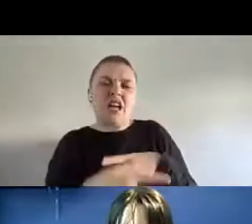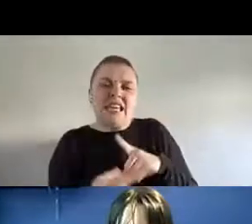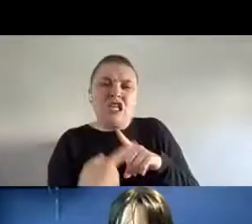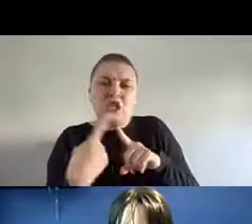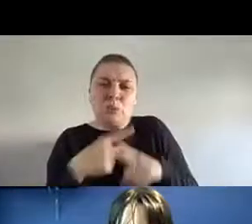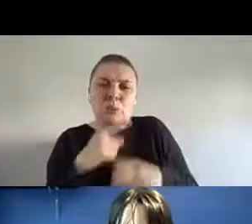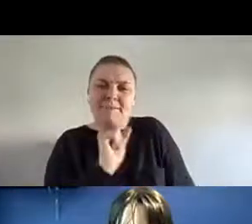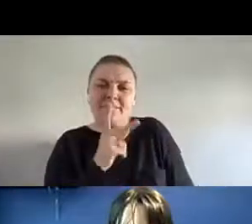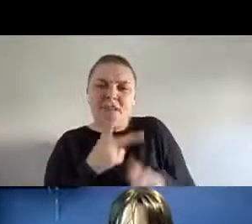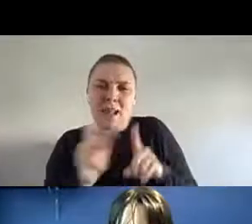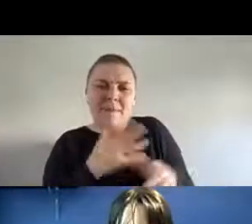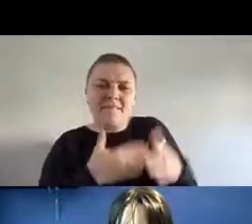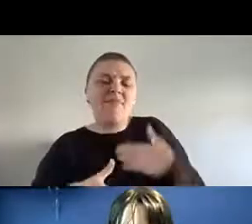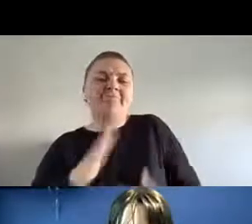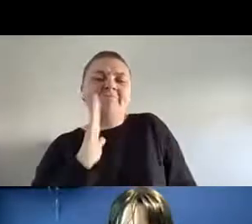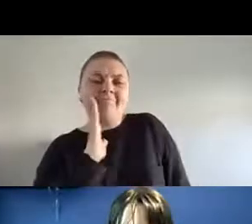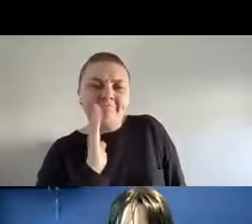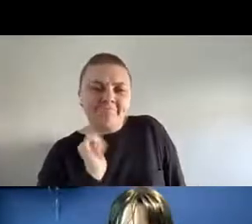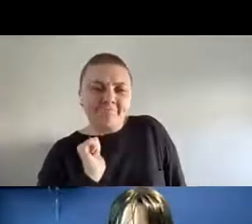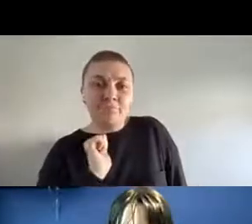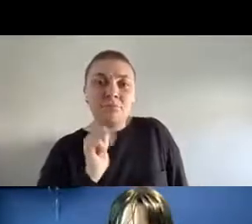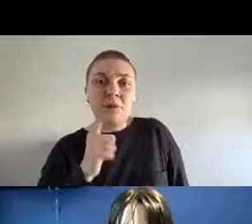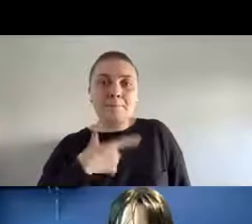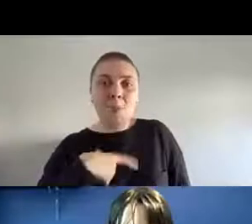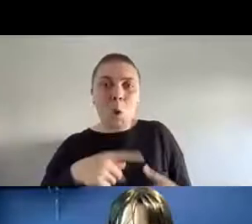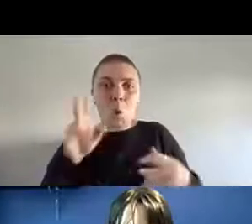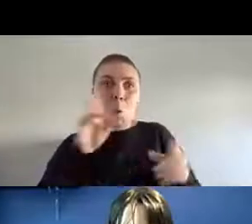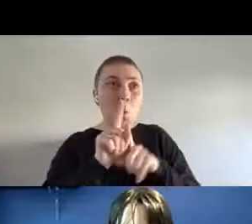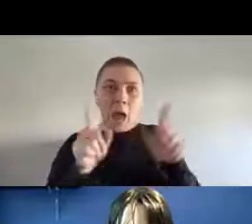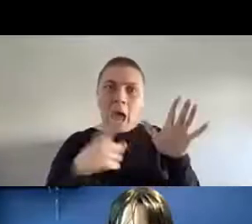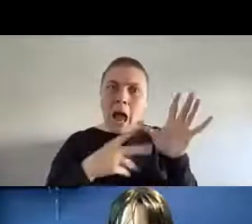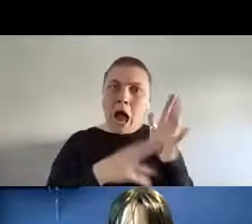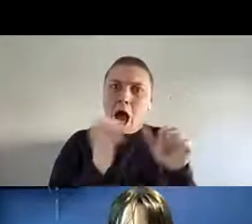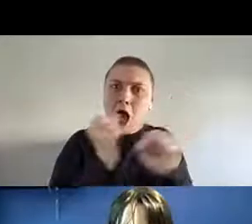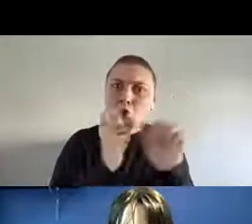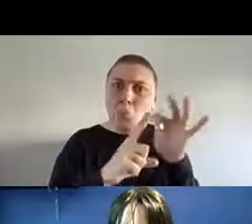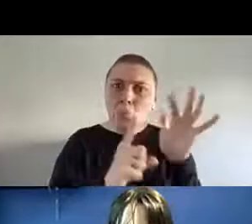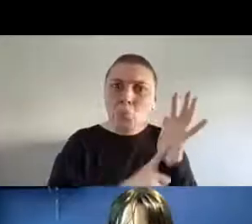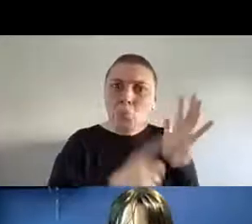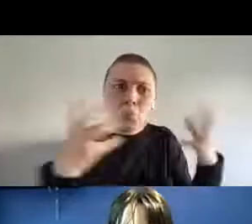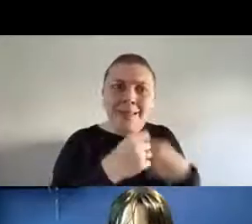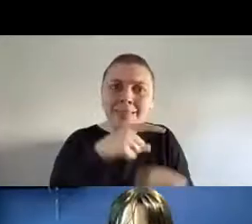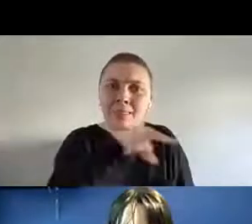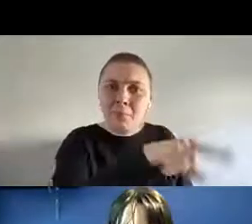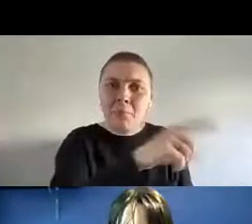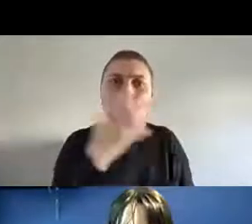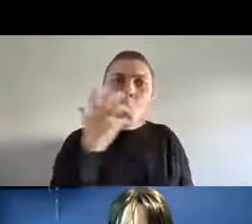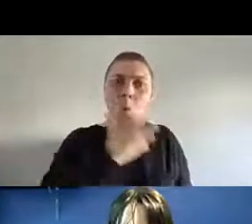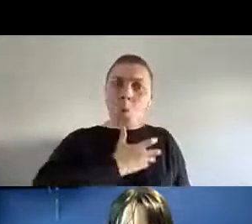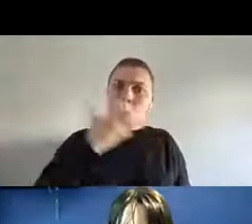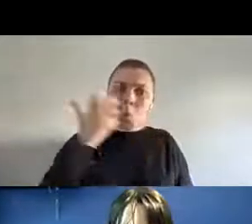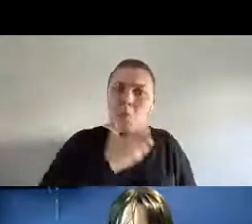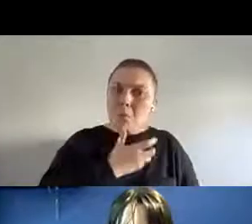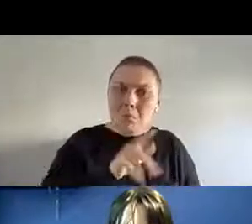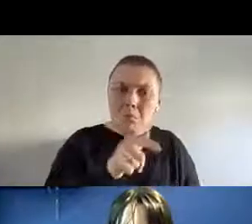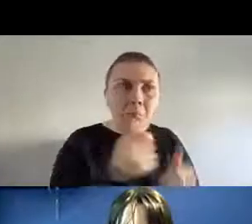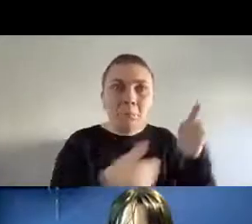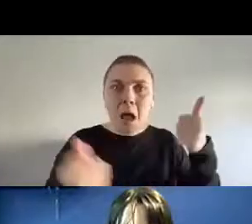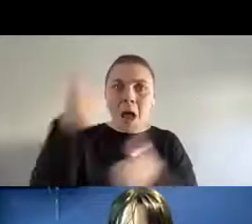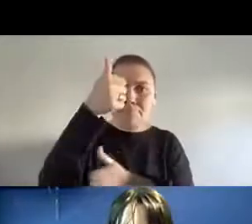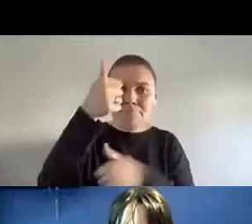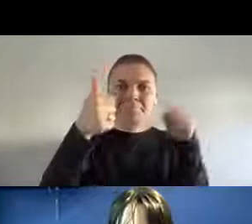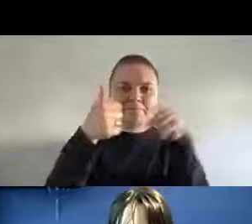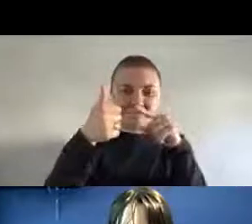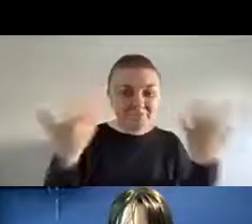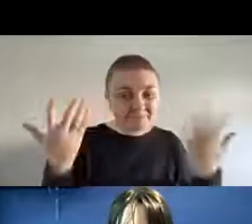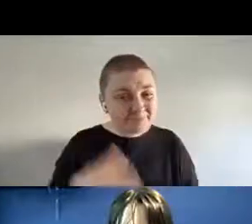behaviour that's going on because they're being cast as such angels. And also, it's also